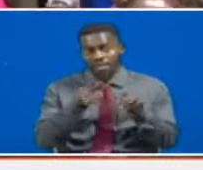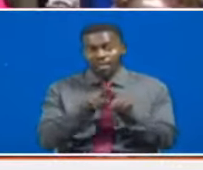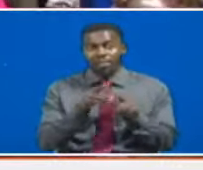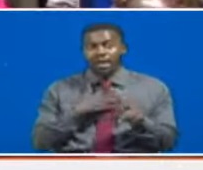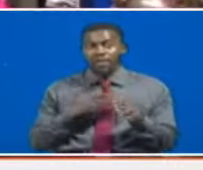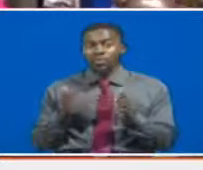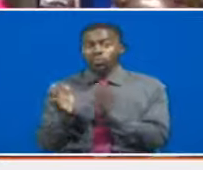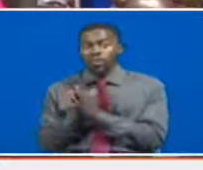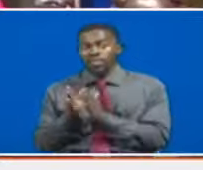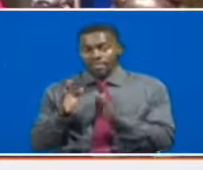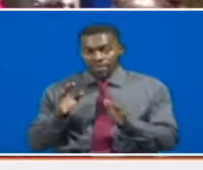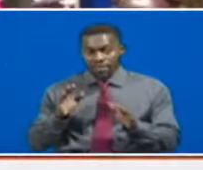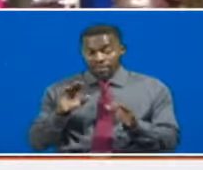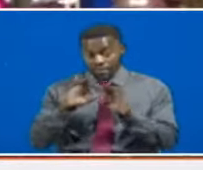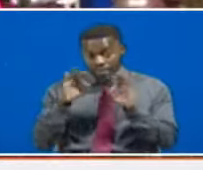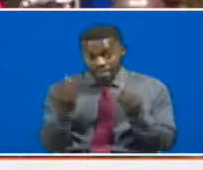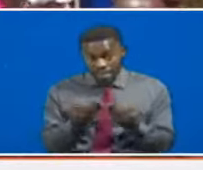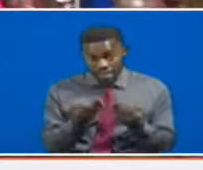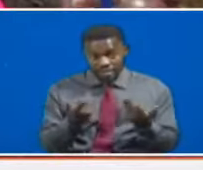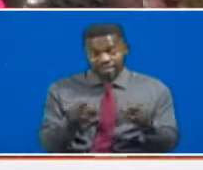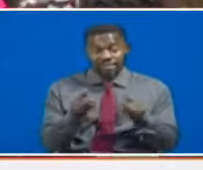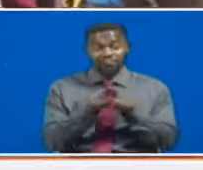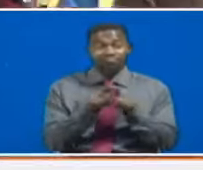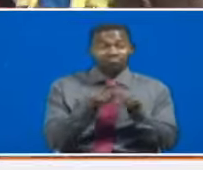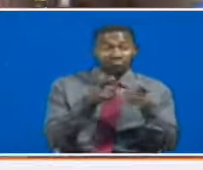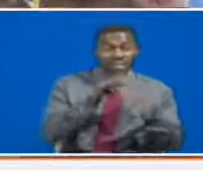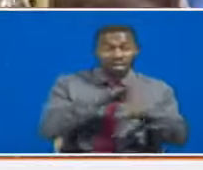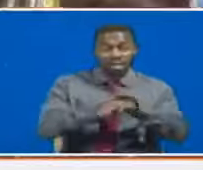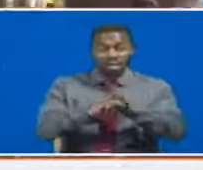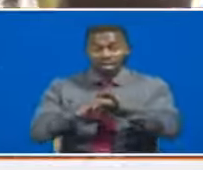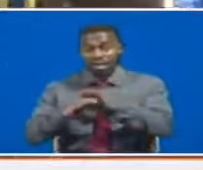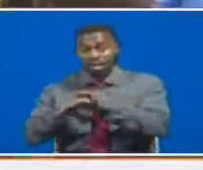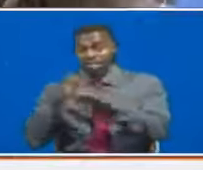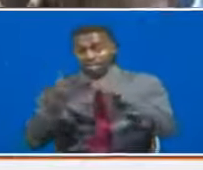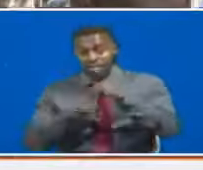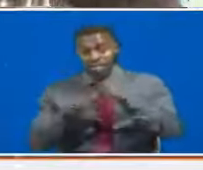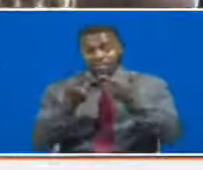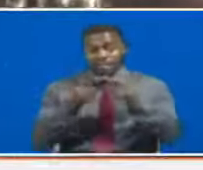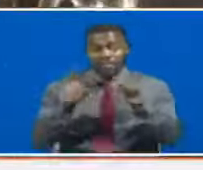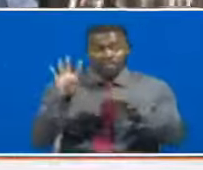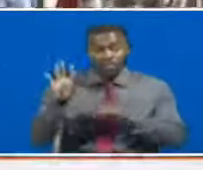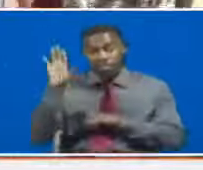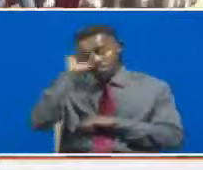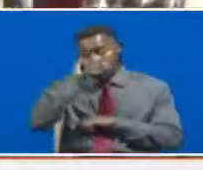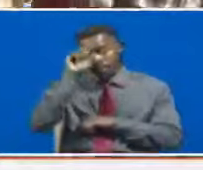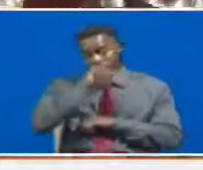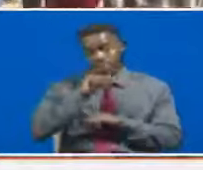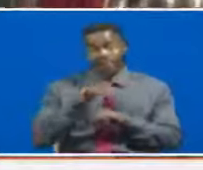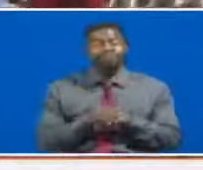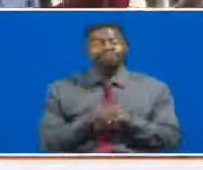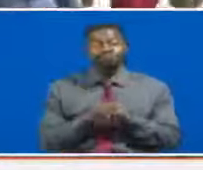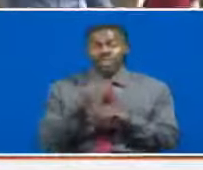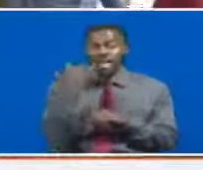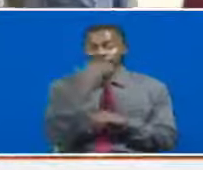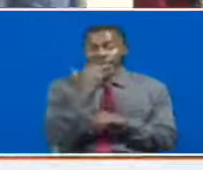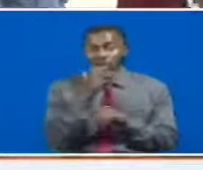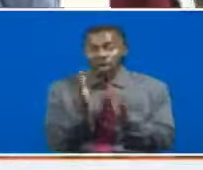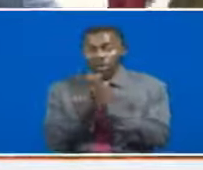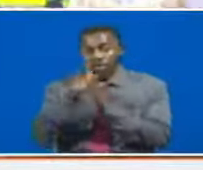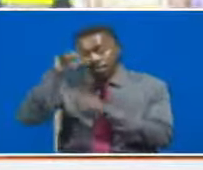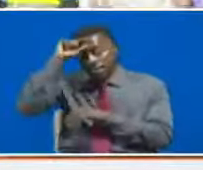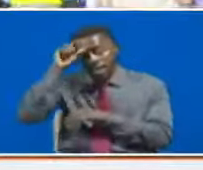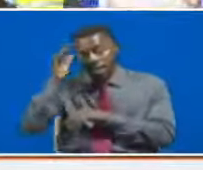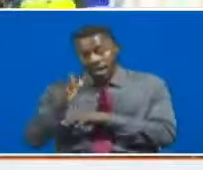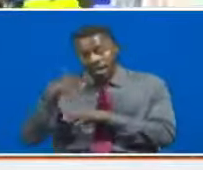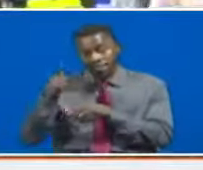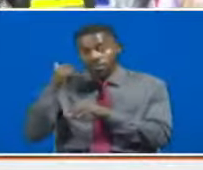have seen 6 people so far, but we are missing 4. Deputy President Rigathi Gachagua, accompanied by Governor Susan Kihika and